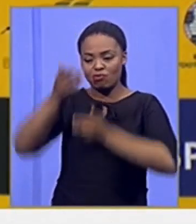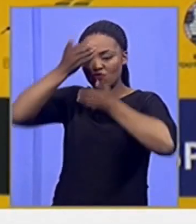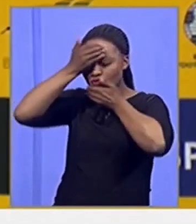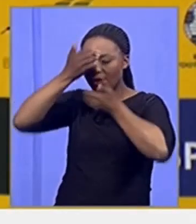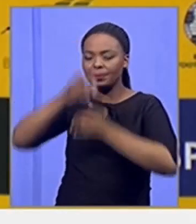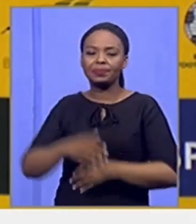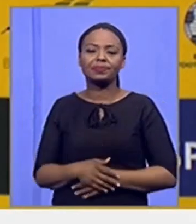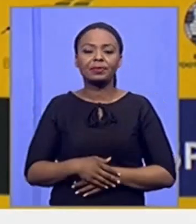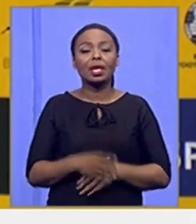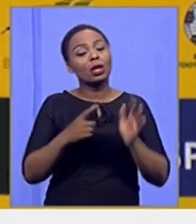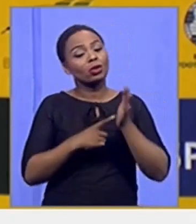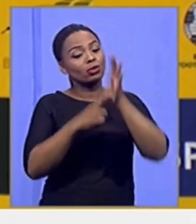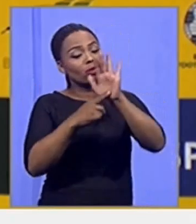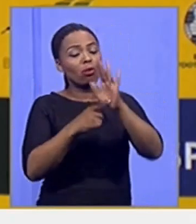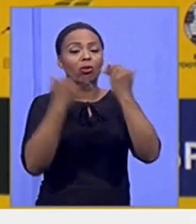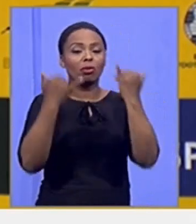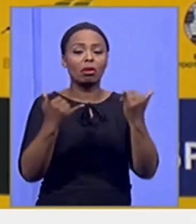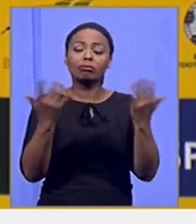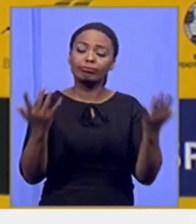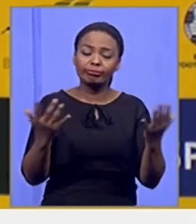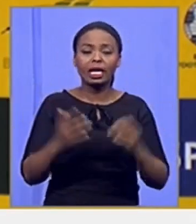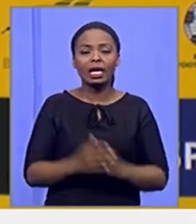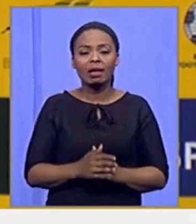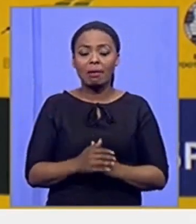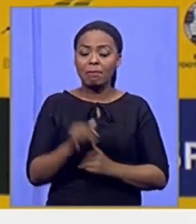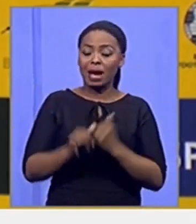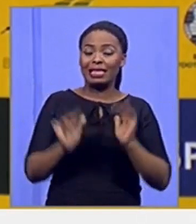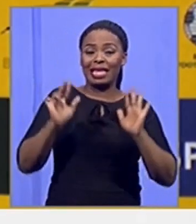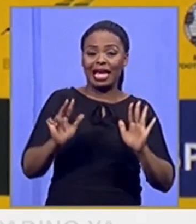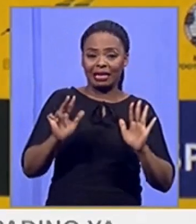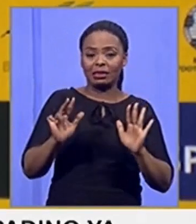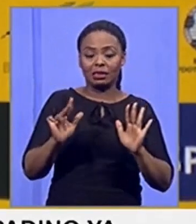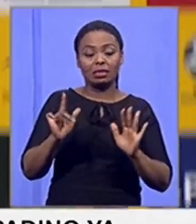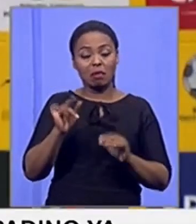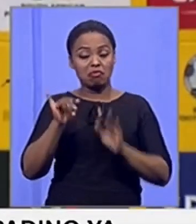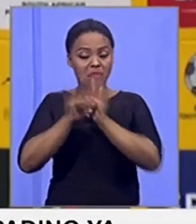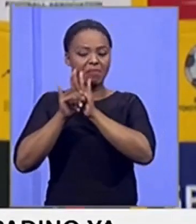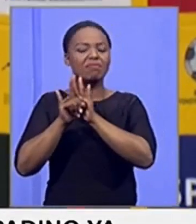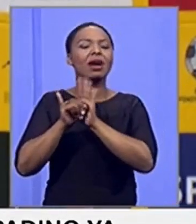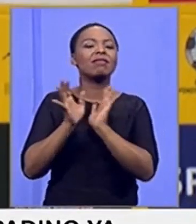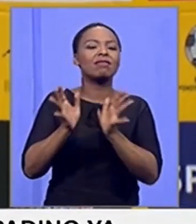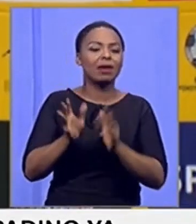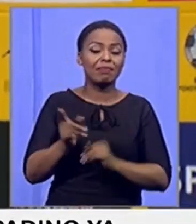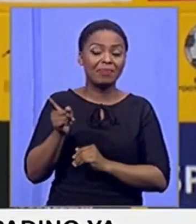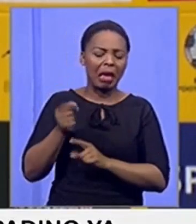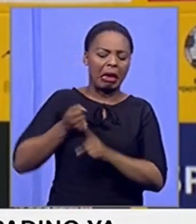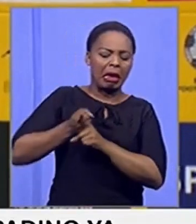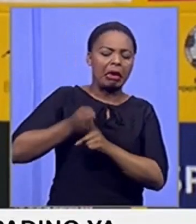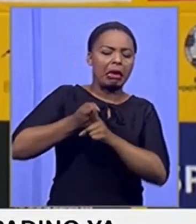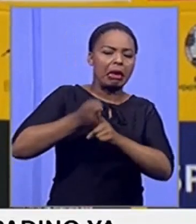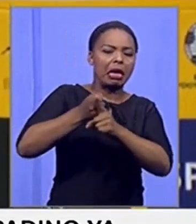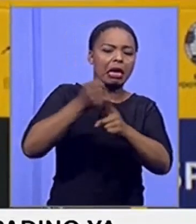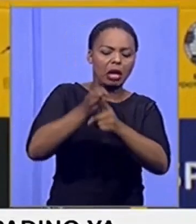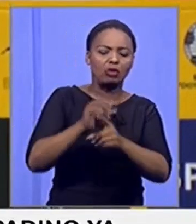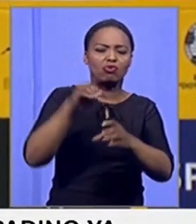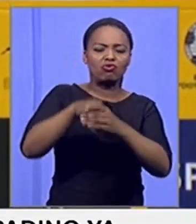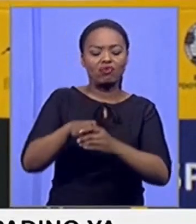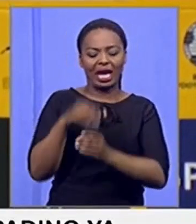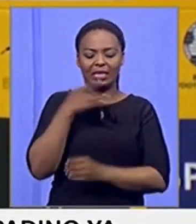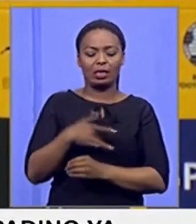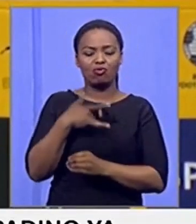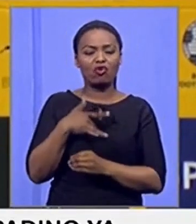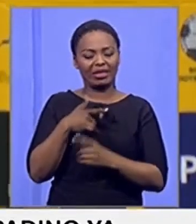They showed it already 8 months ago by ending 4th in the World Championship. So